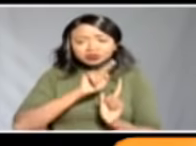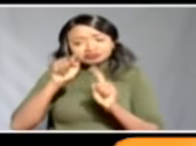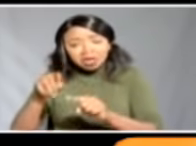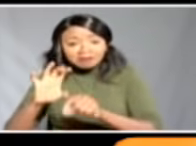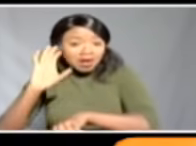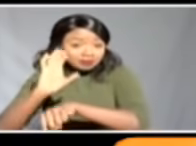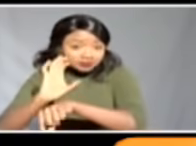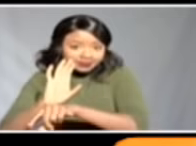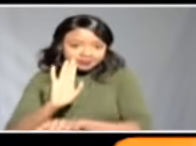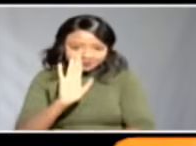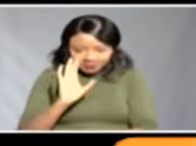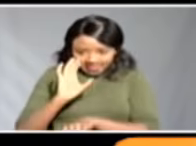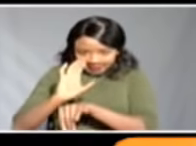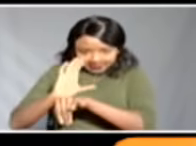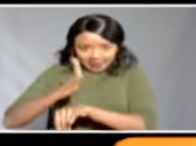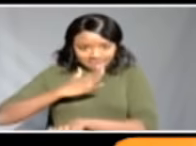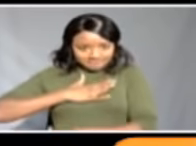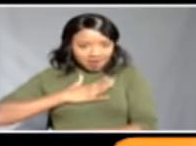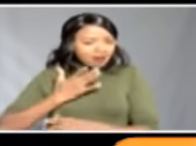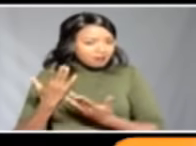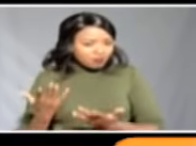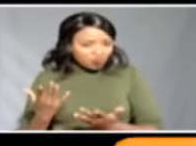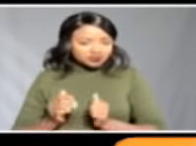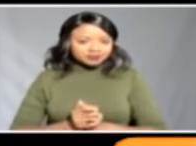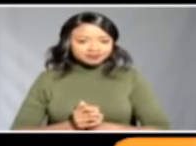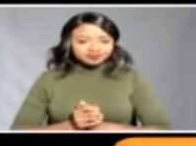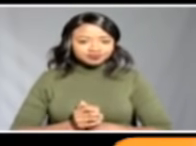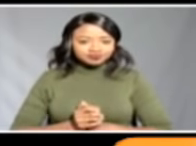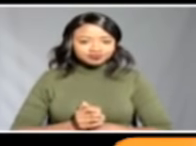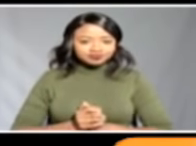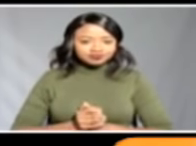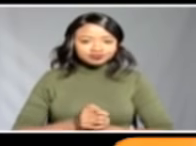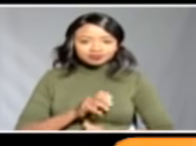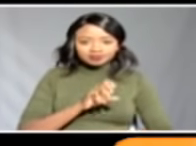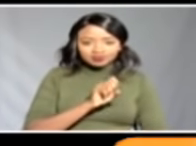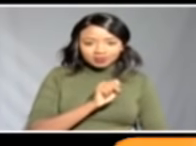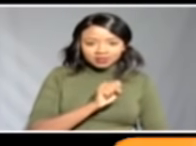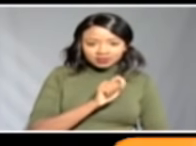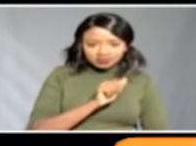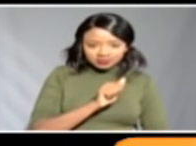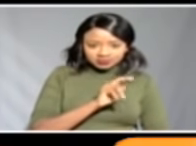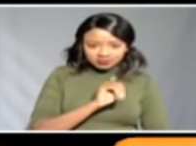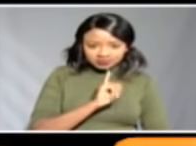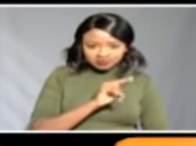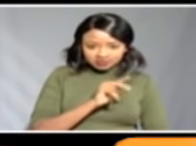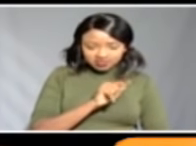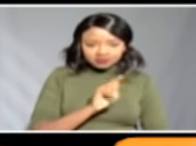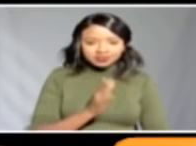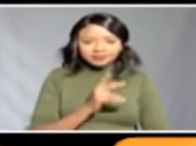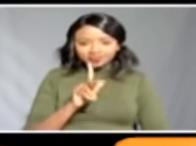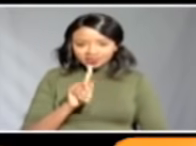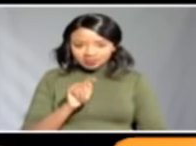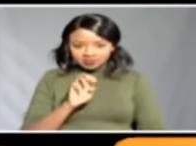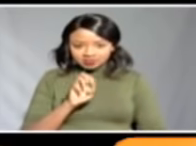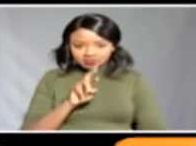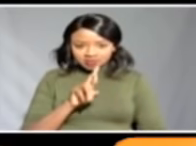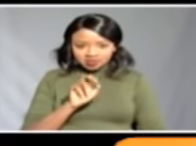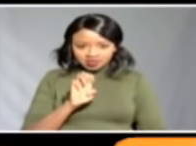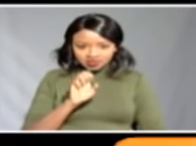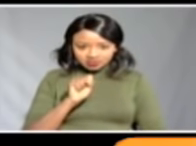Church yetu inaitwa St. Teresa Kariobangi na ni Legion